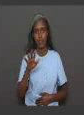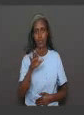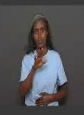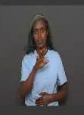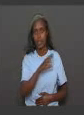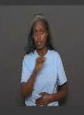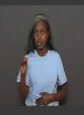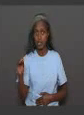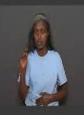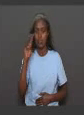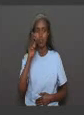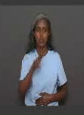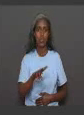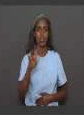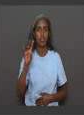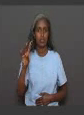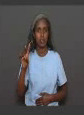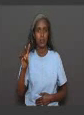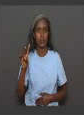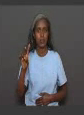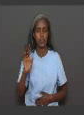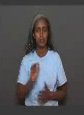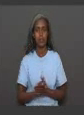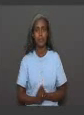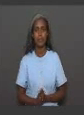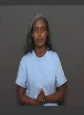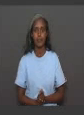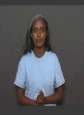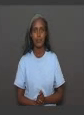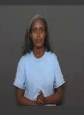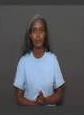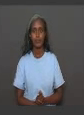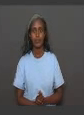25, and 27.